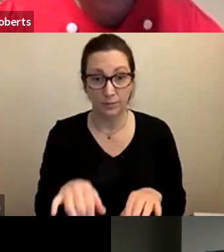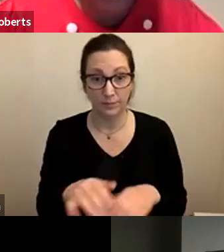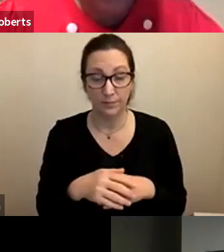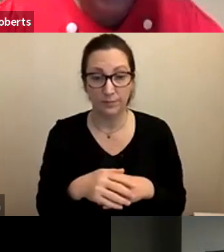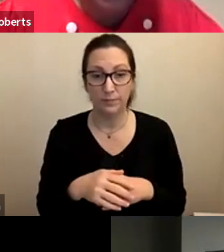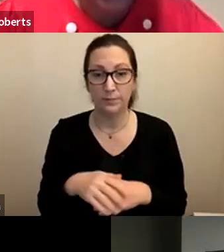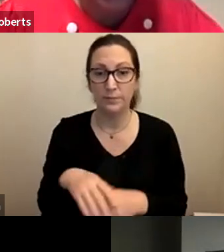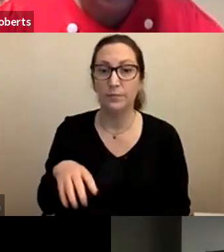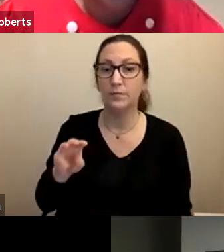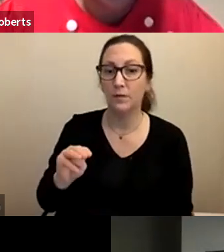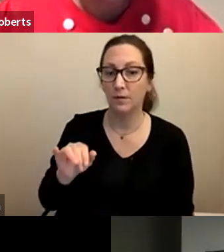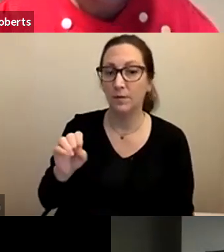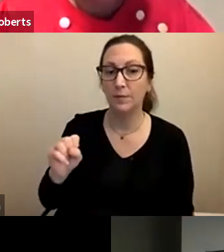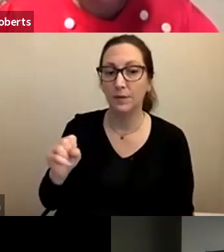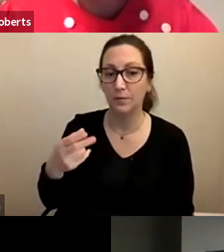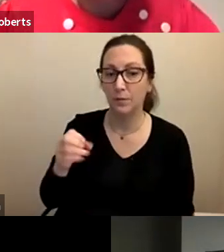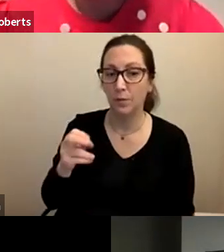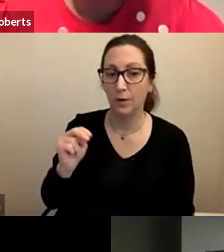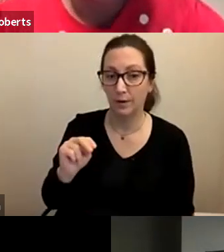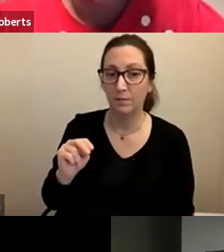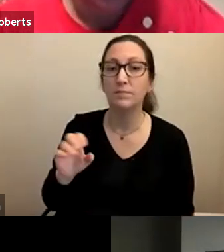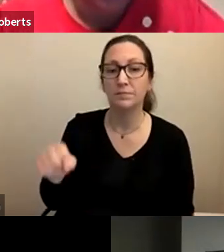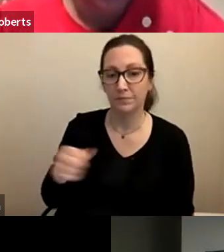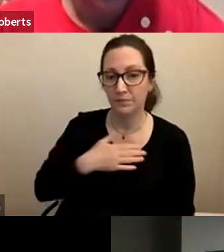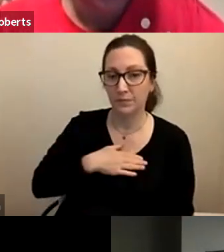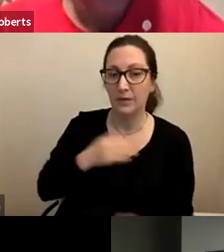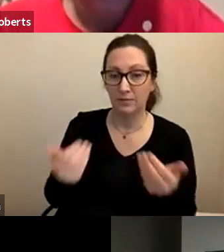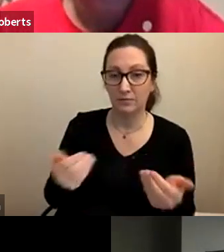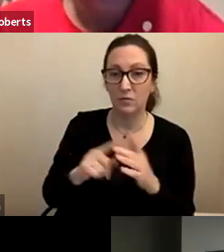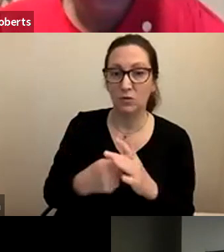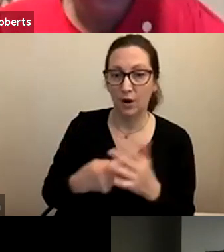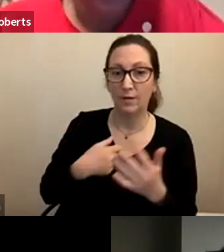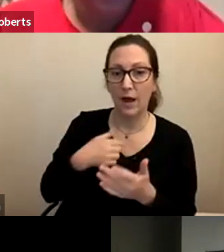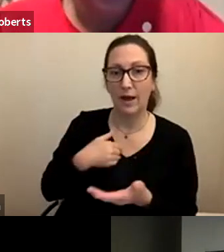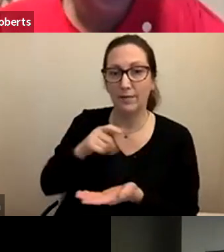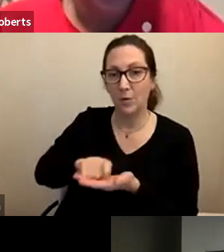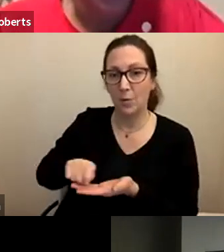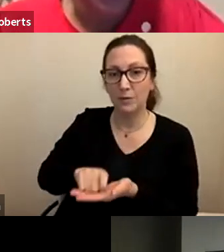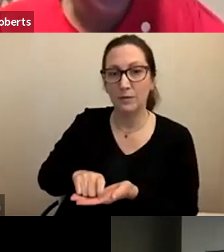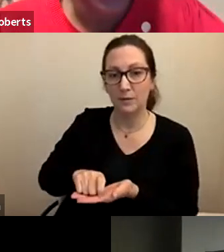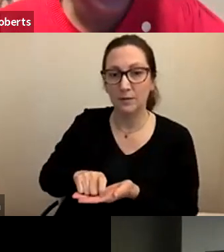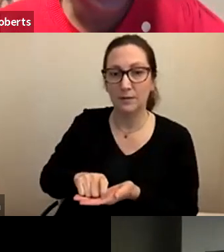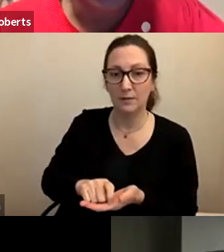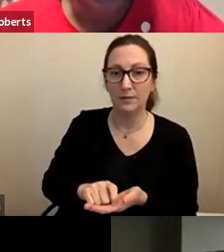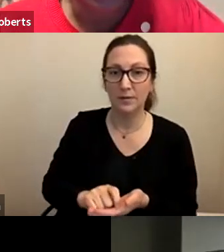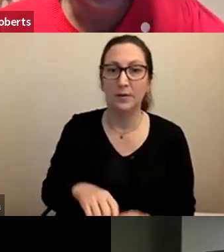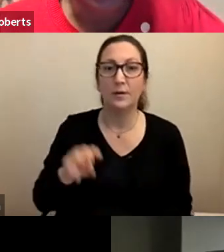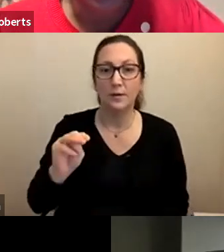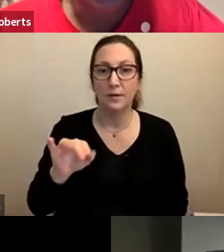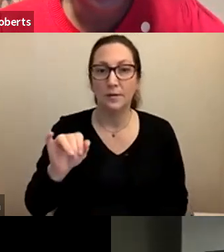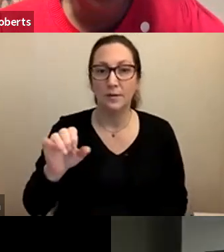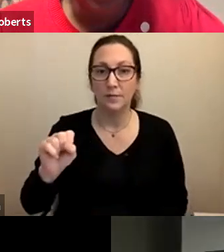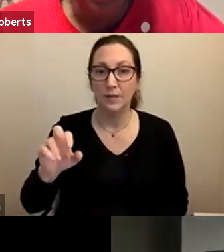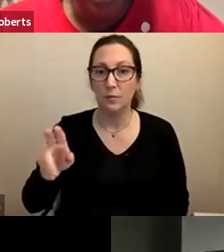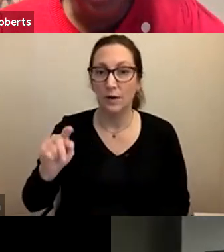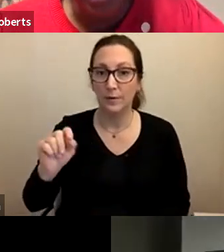Want to start? I can. Got a couple notes written down. So. Okay, so I will start with the